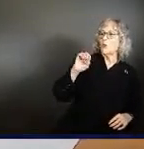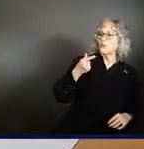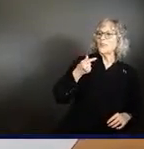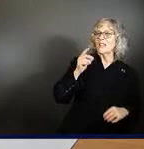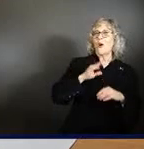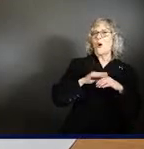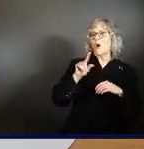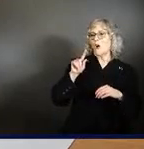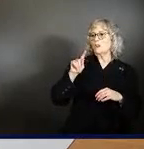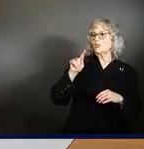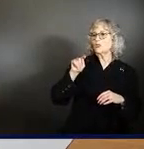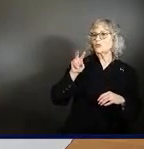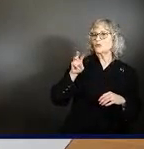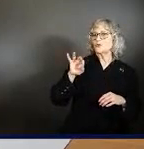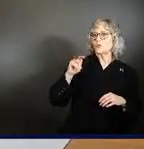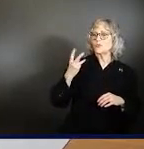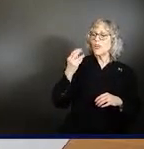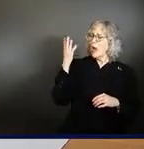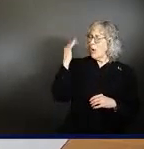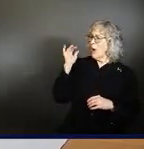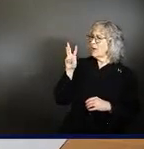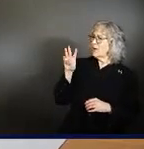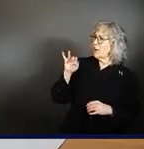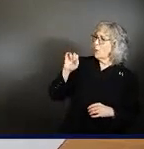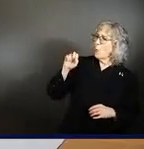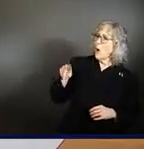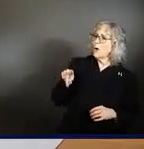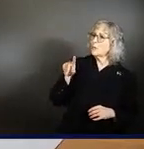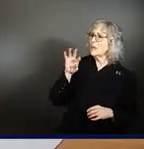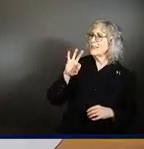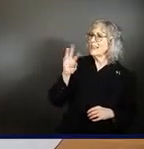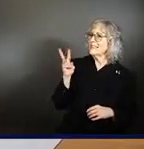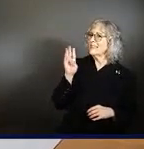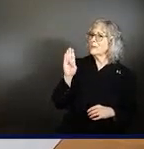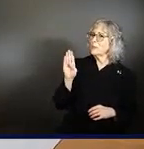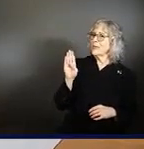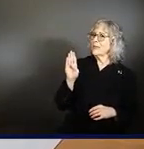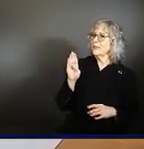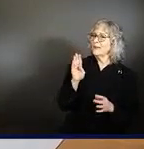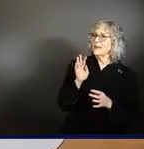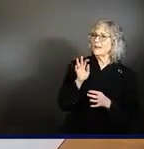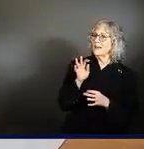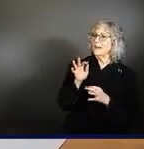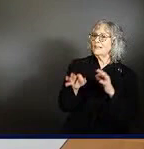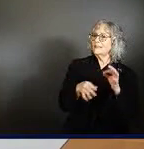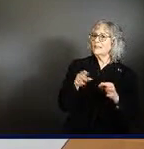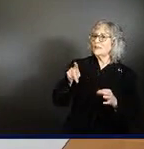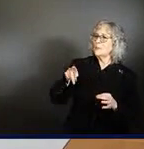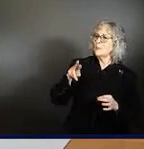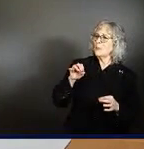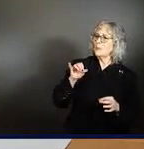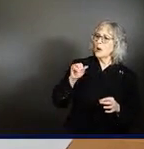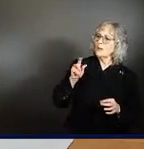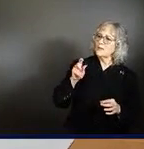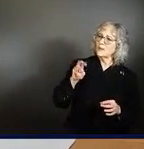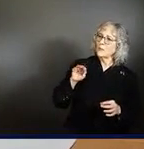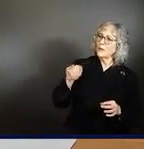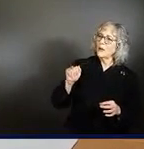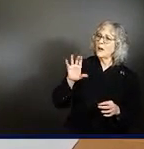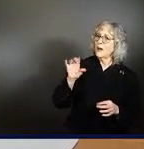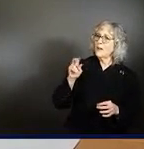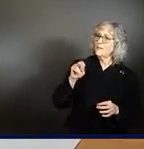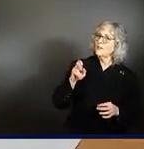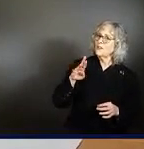NASA looked at WASP 96b first instead of Proxima Centauri or Alpha Centauri